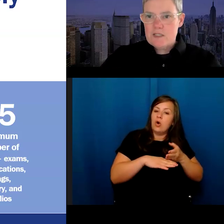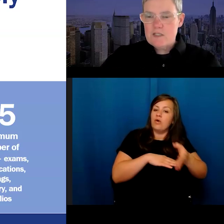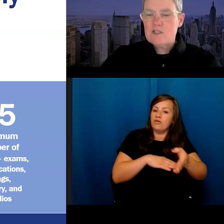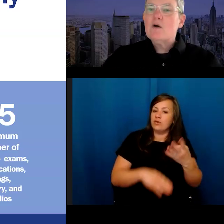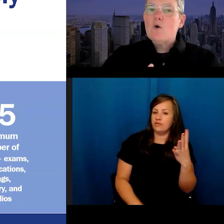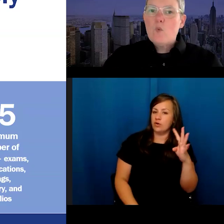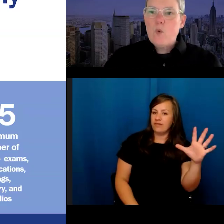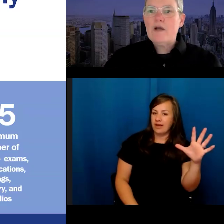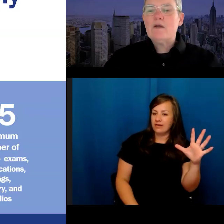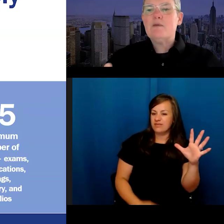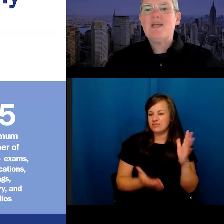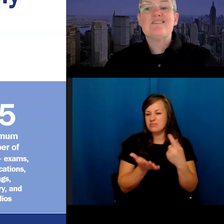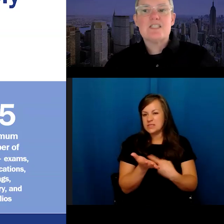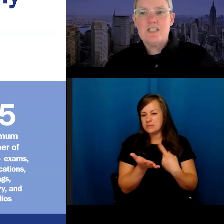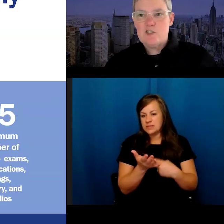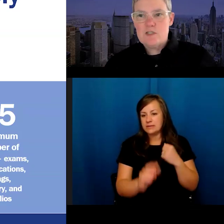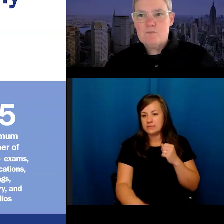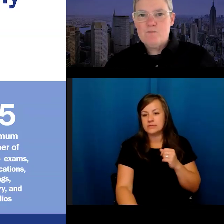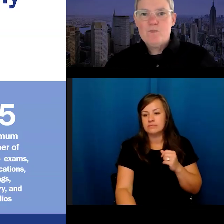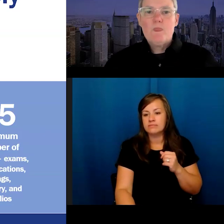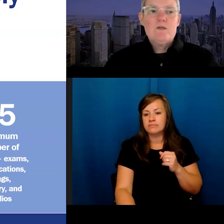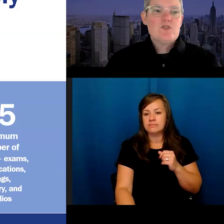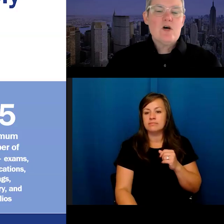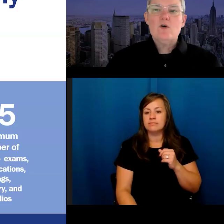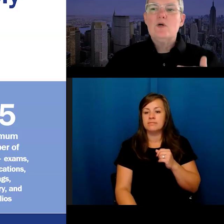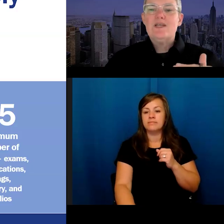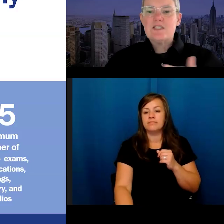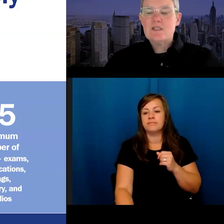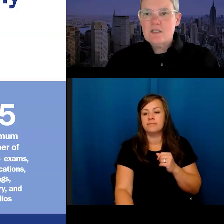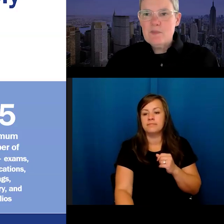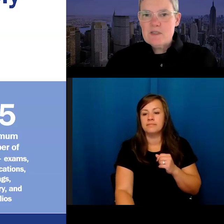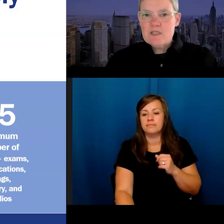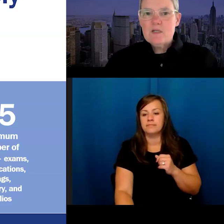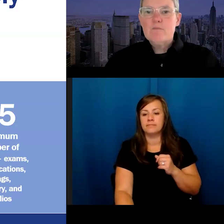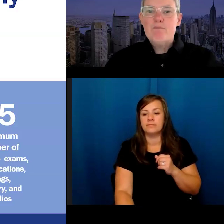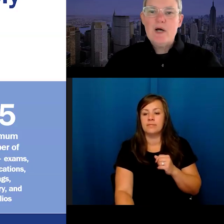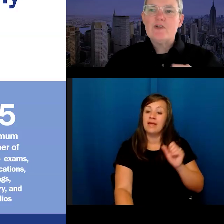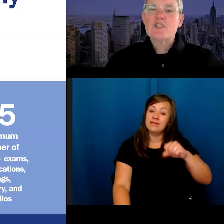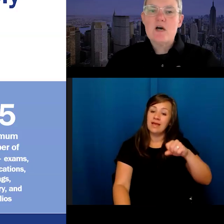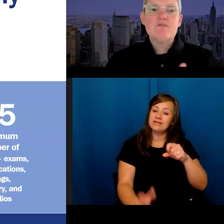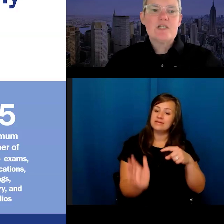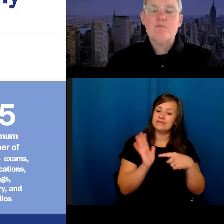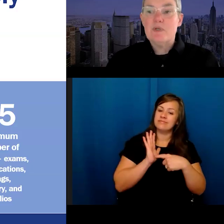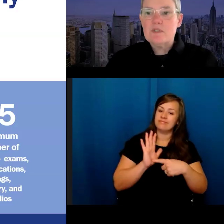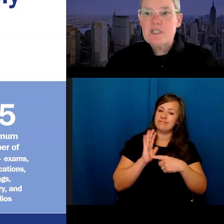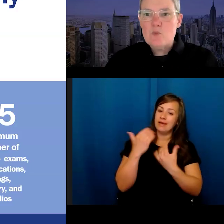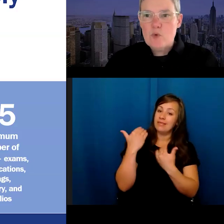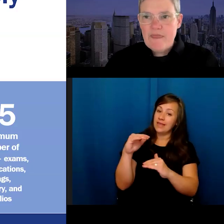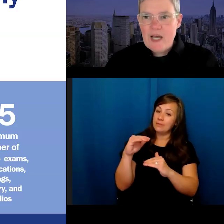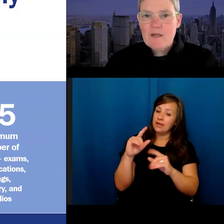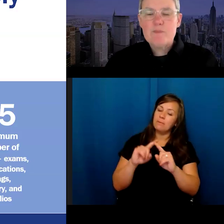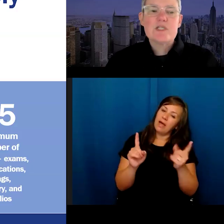certain cases where it makes sense. So it's a limit, but there's some